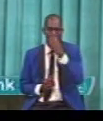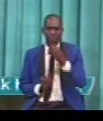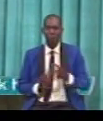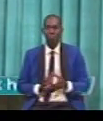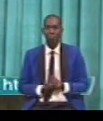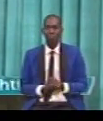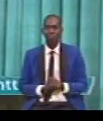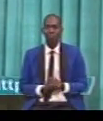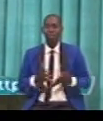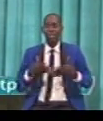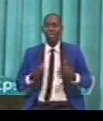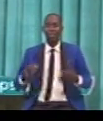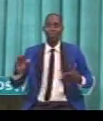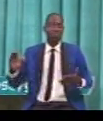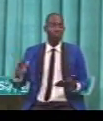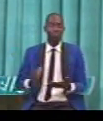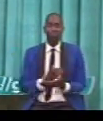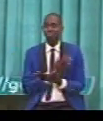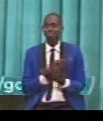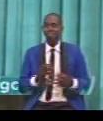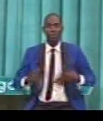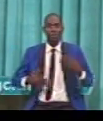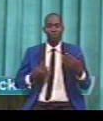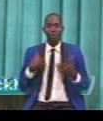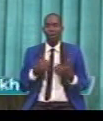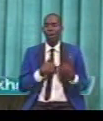Let's sing and rejoice. We still have more testimonies.